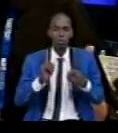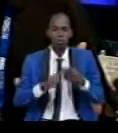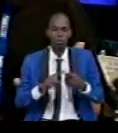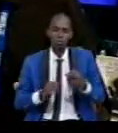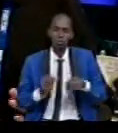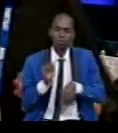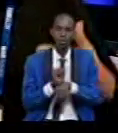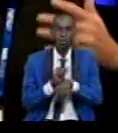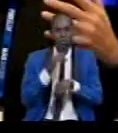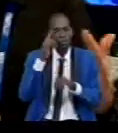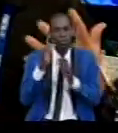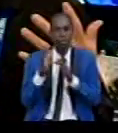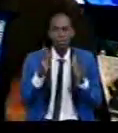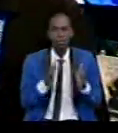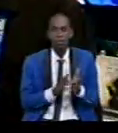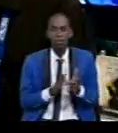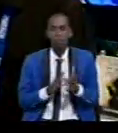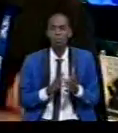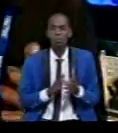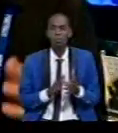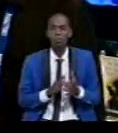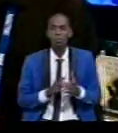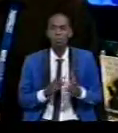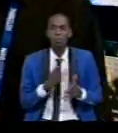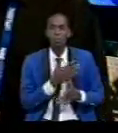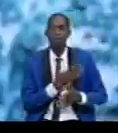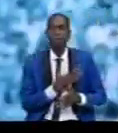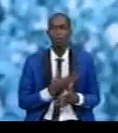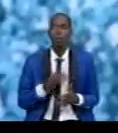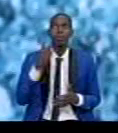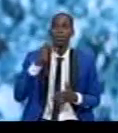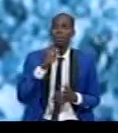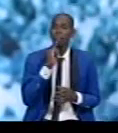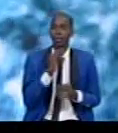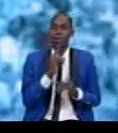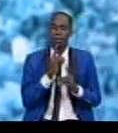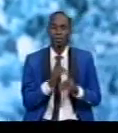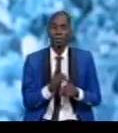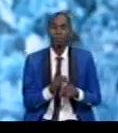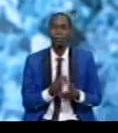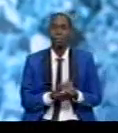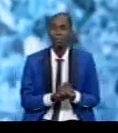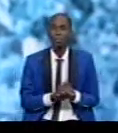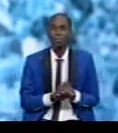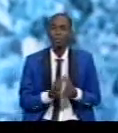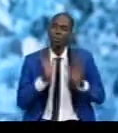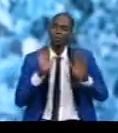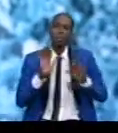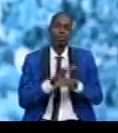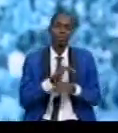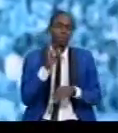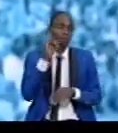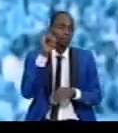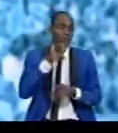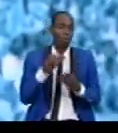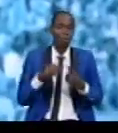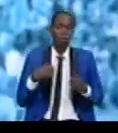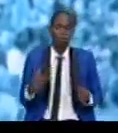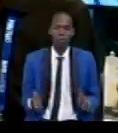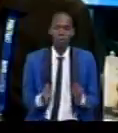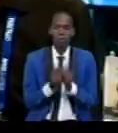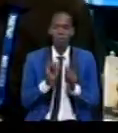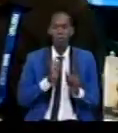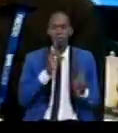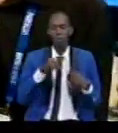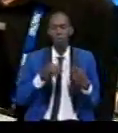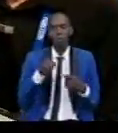for getting the gospel out, to getting the answer out there. Wonderful. Now, I told you yesterday when we met about the Global